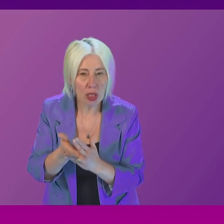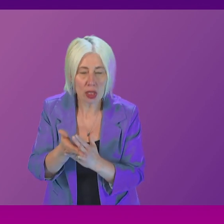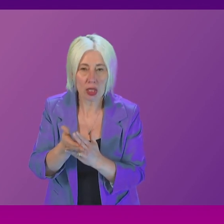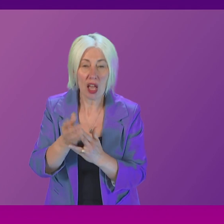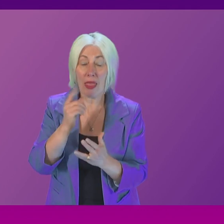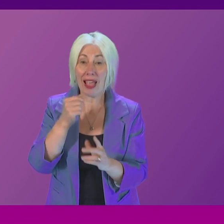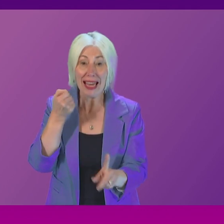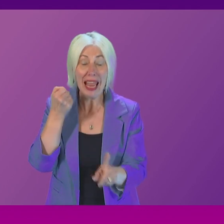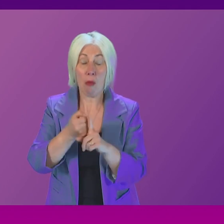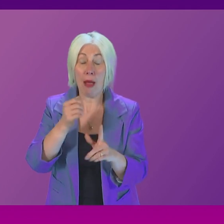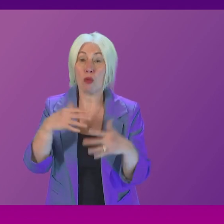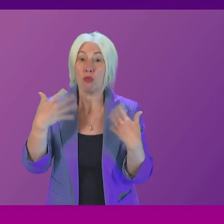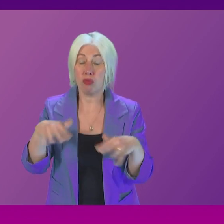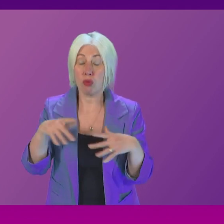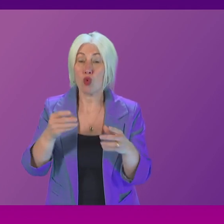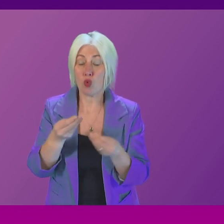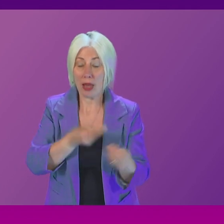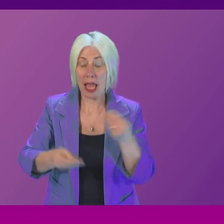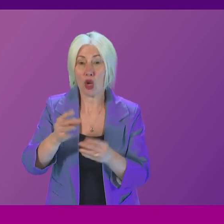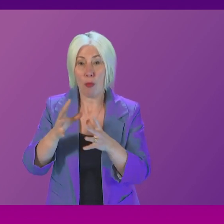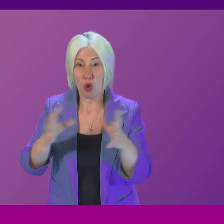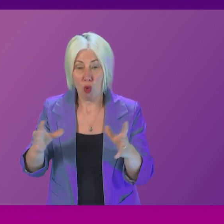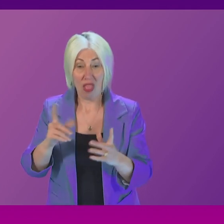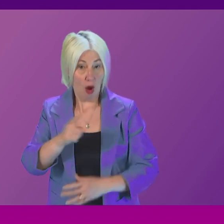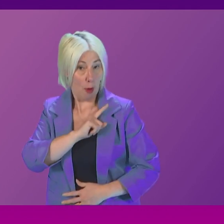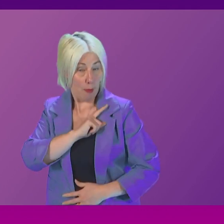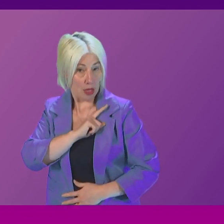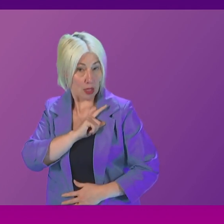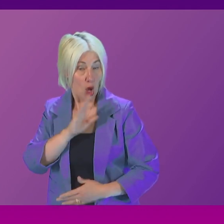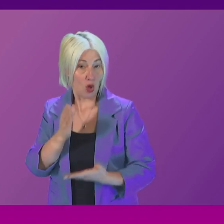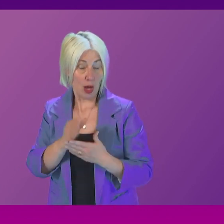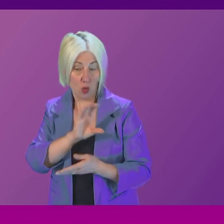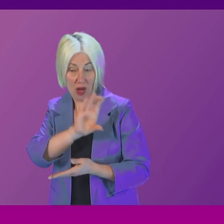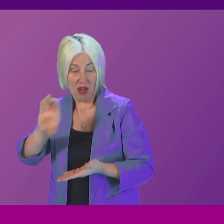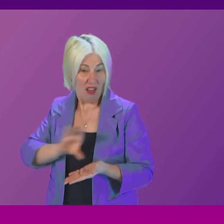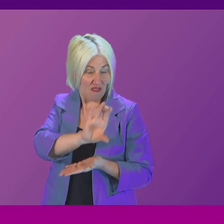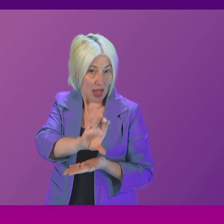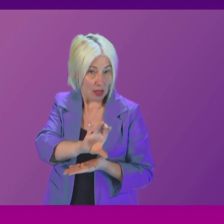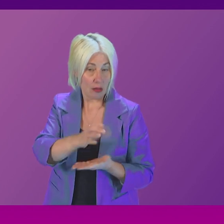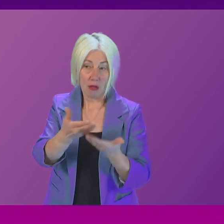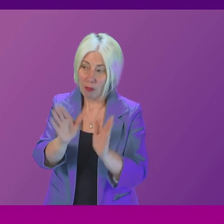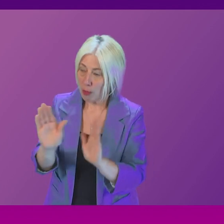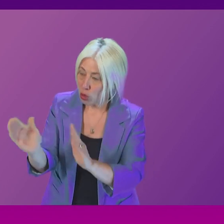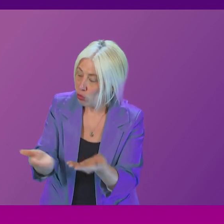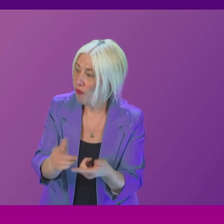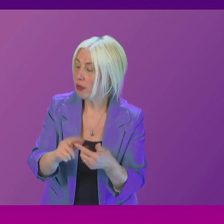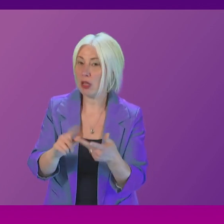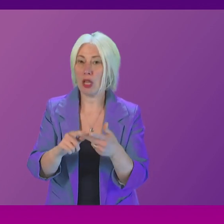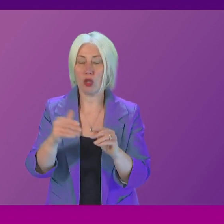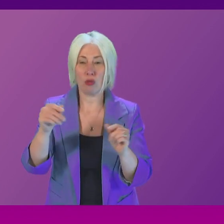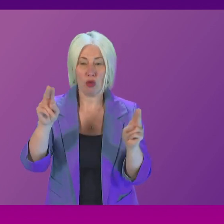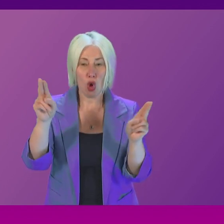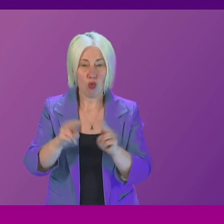high impact in relation to economic growth for a purpose, so that we can reinvest in our public services, so we can help to reduce